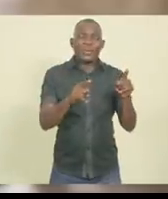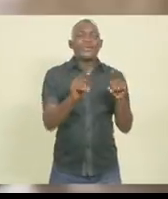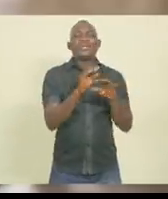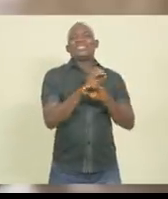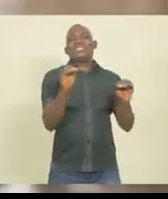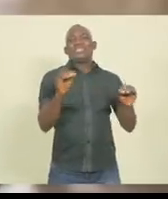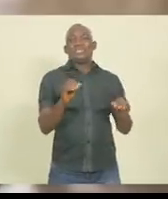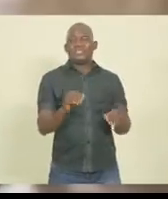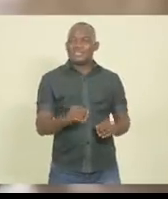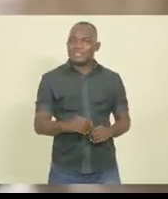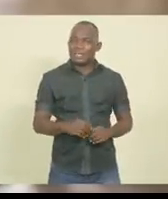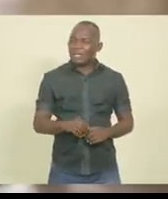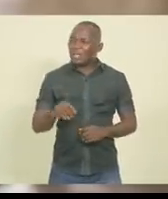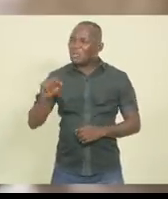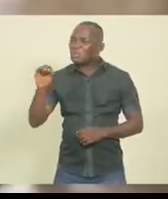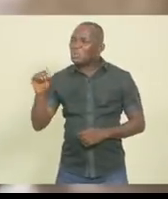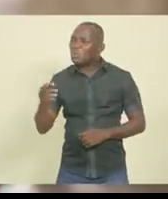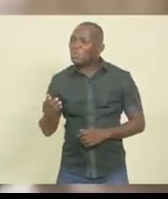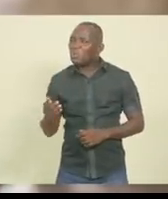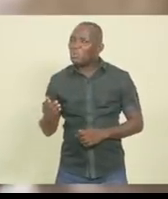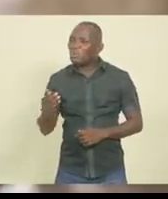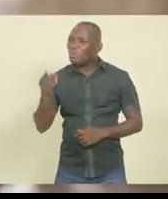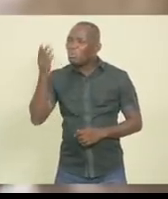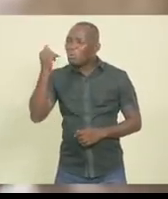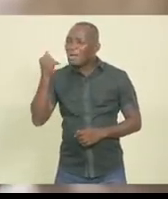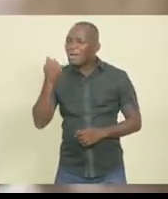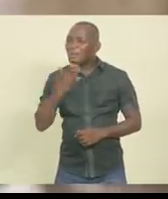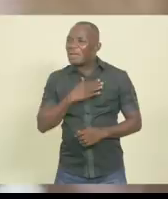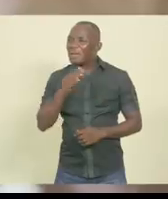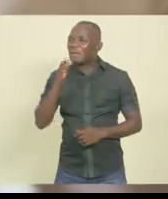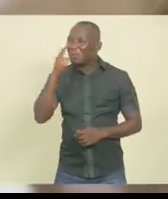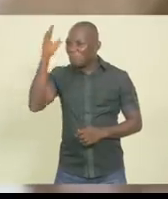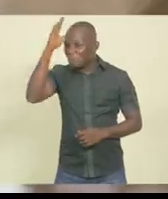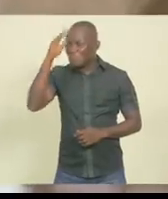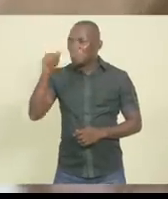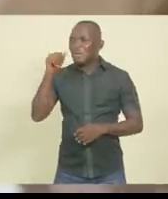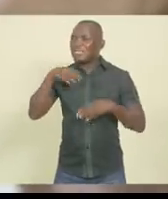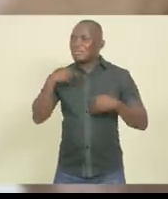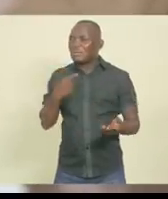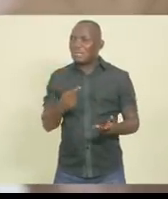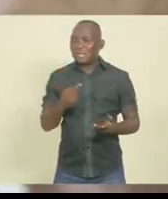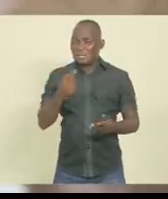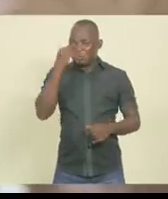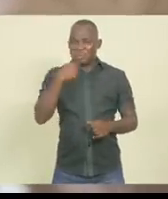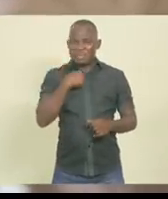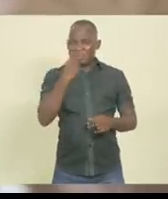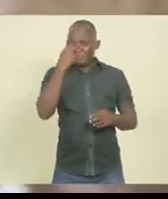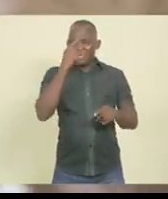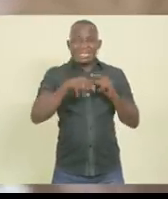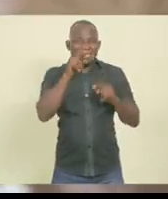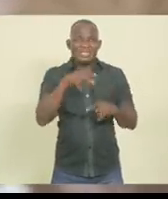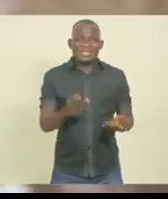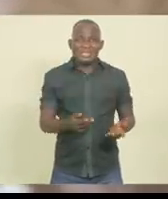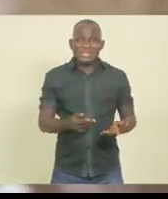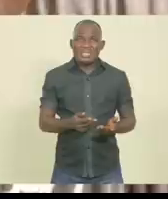them. So, why don't they want me? Is it because I cannot see?